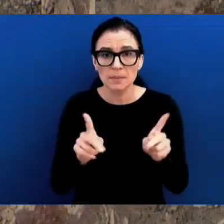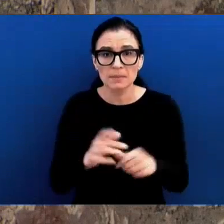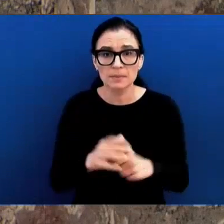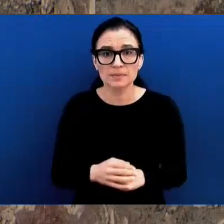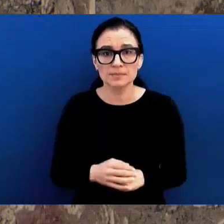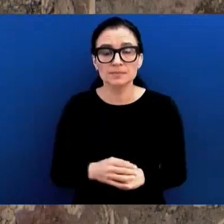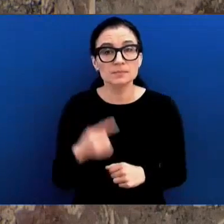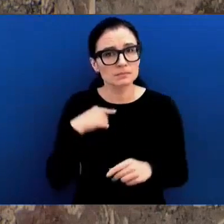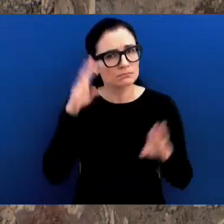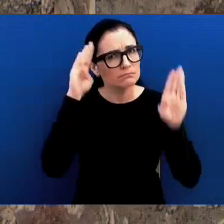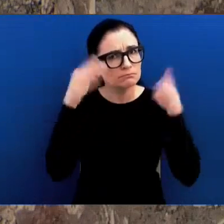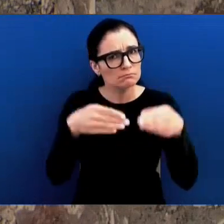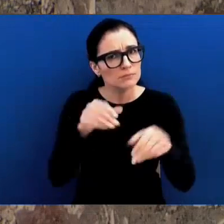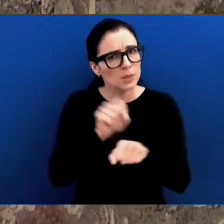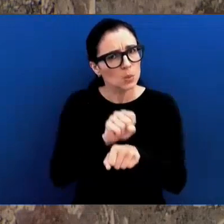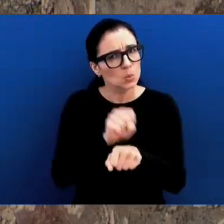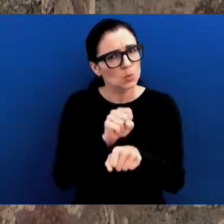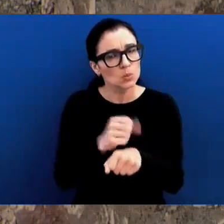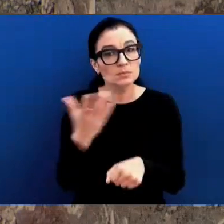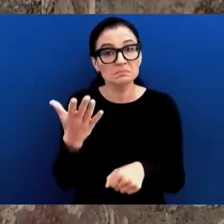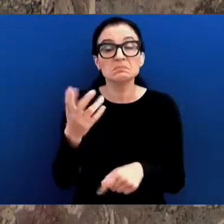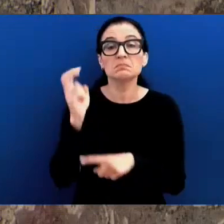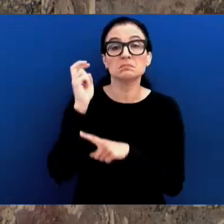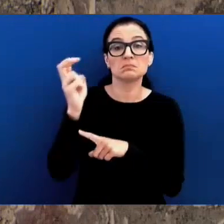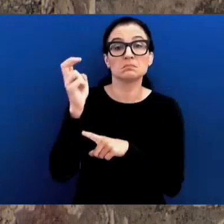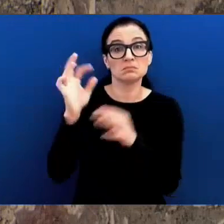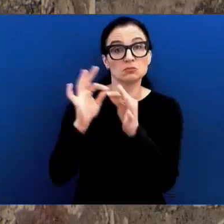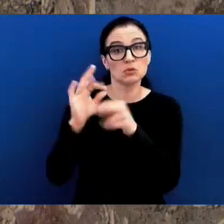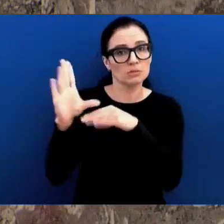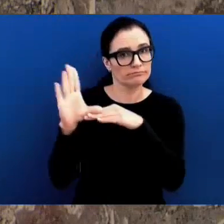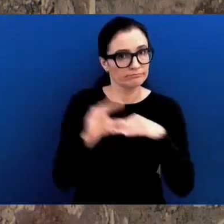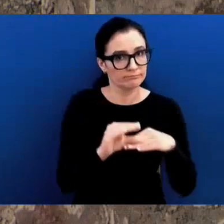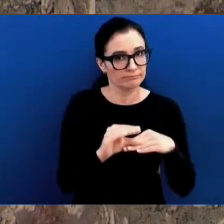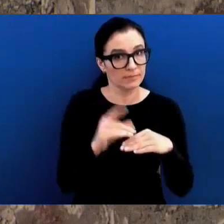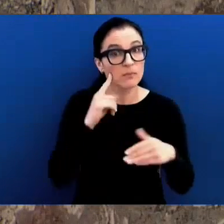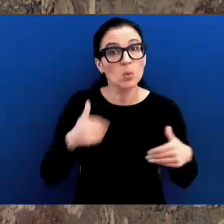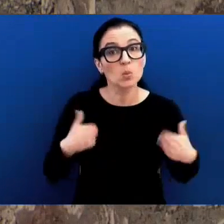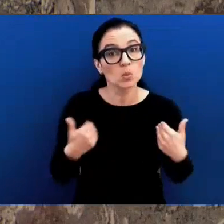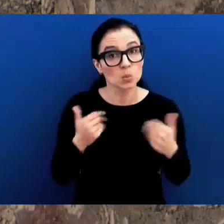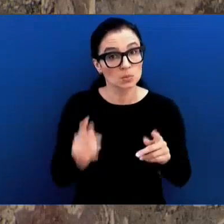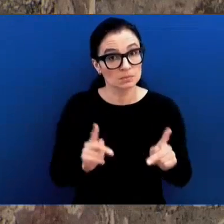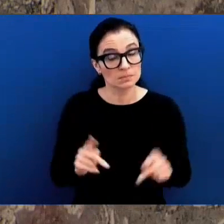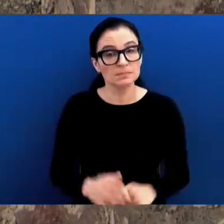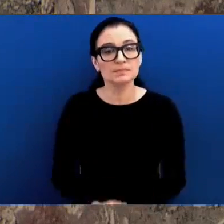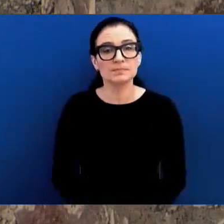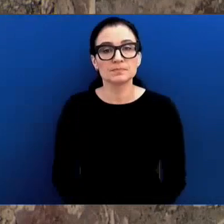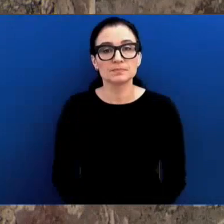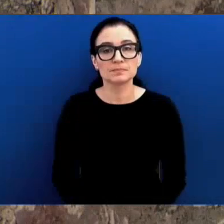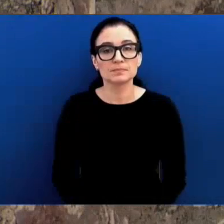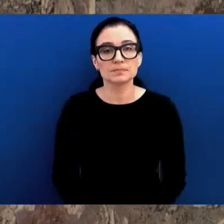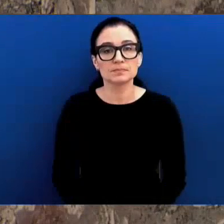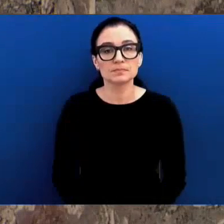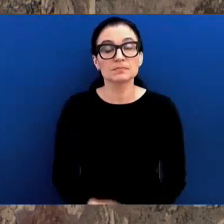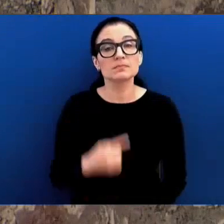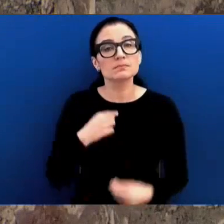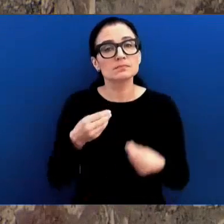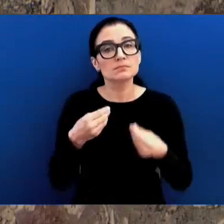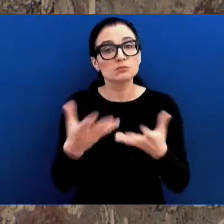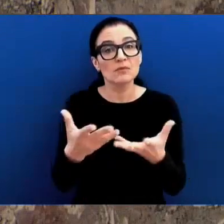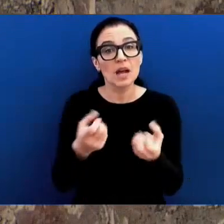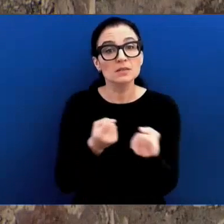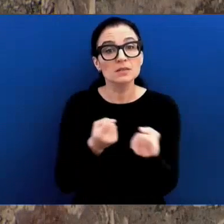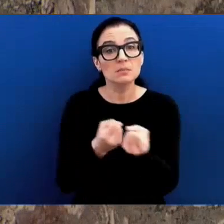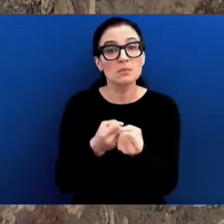for youth, whether it's adding to the supports that we provide through the BC Family Benefit Bonus, whether it's supporting people make